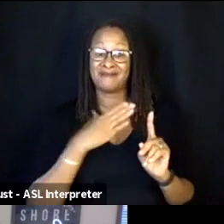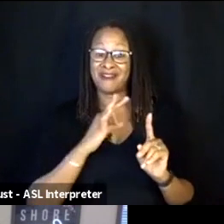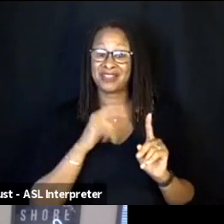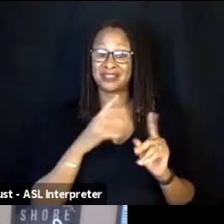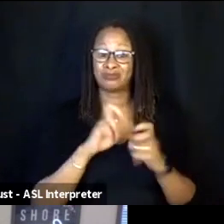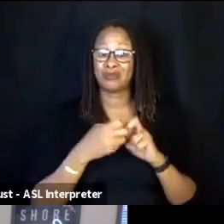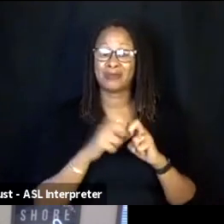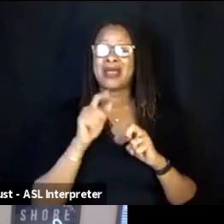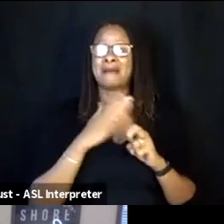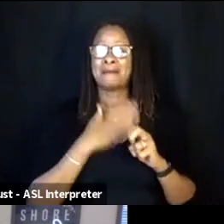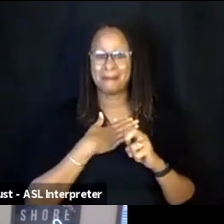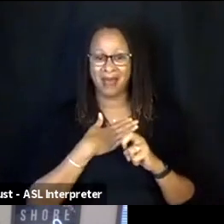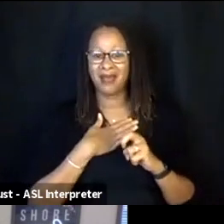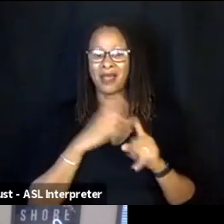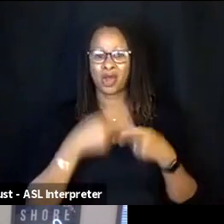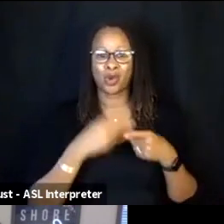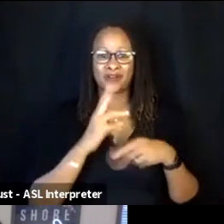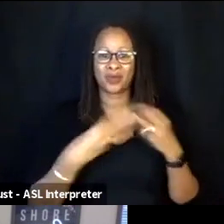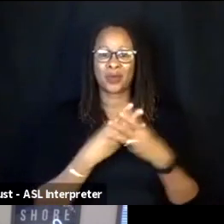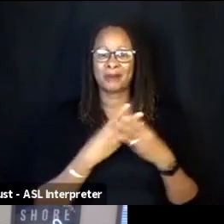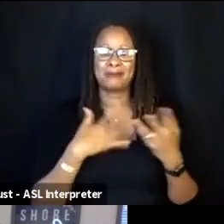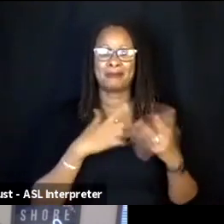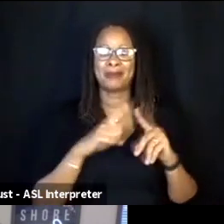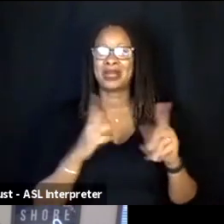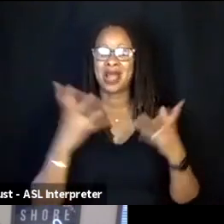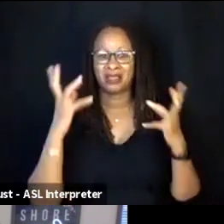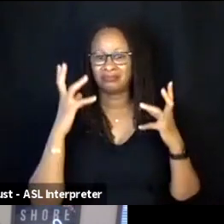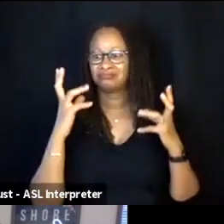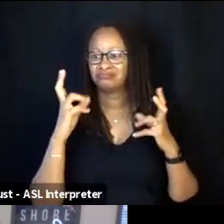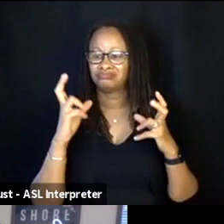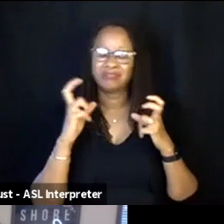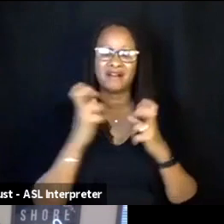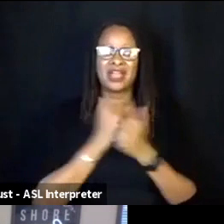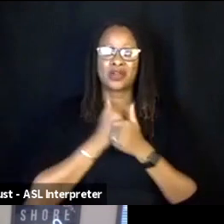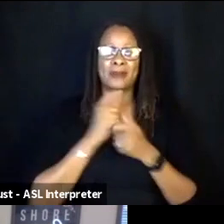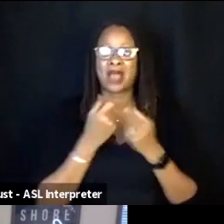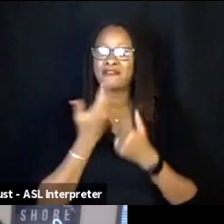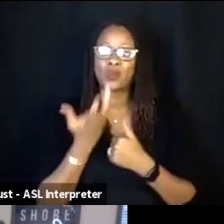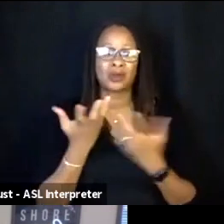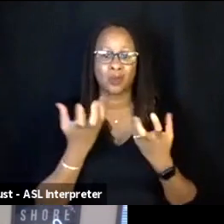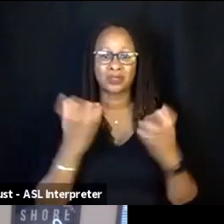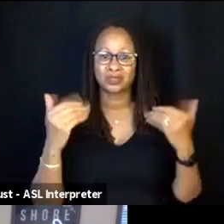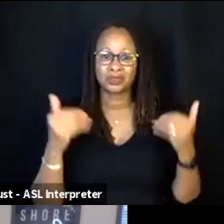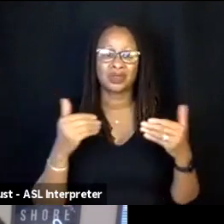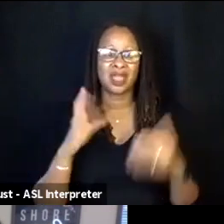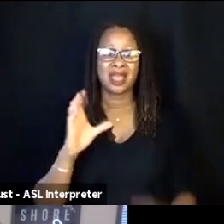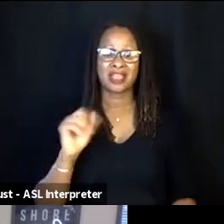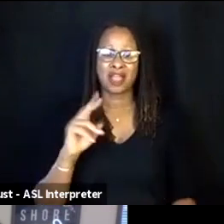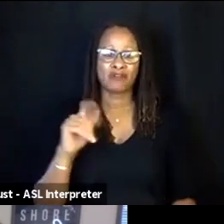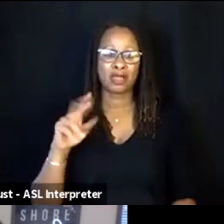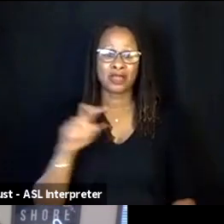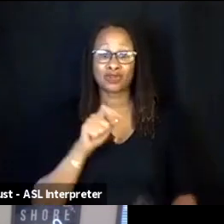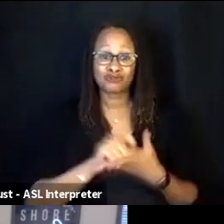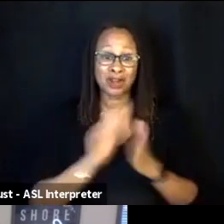think I love hearing about how everyone wants to help move the needle forward in their best way. I mean, Caroline, you're writing books